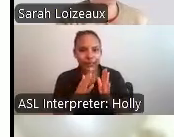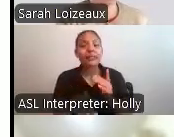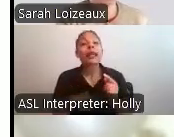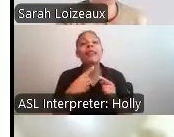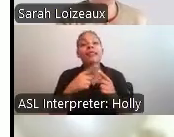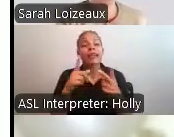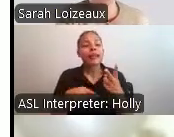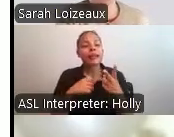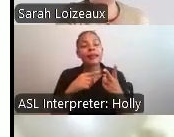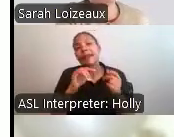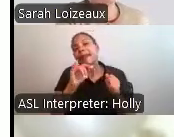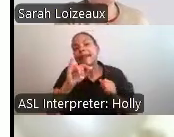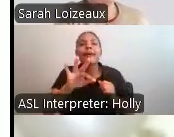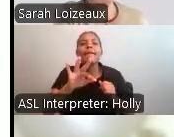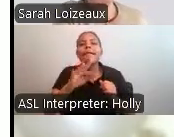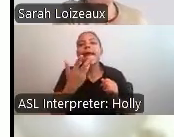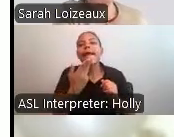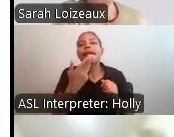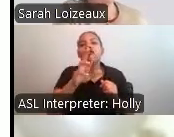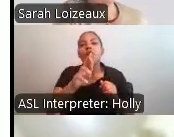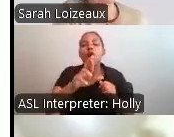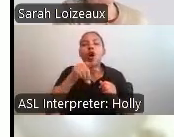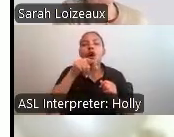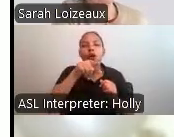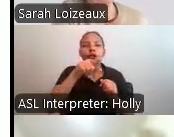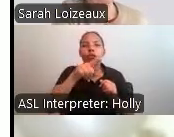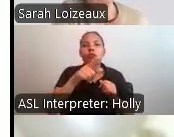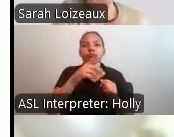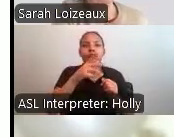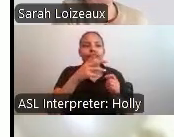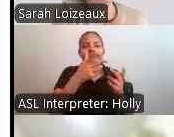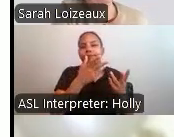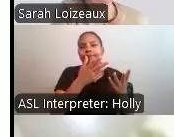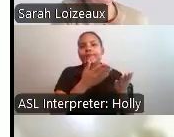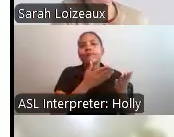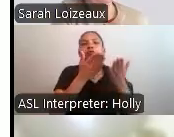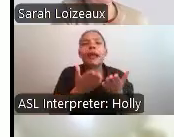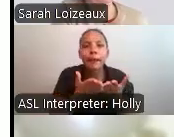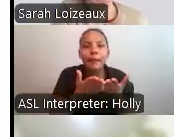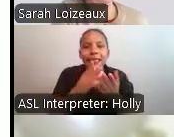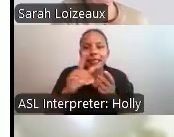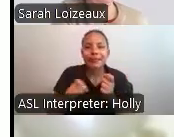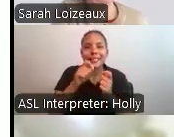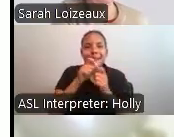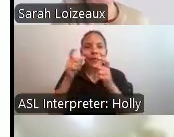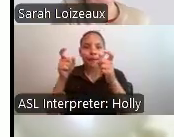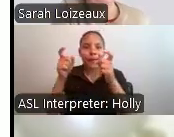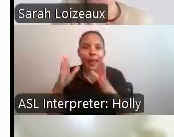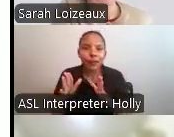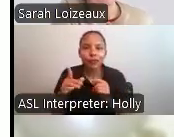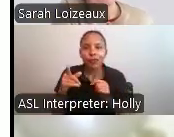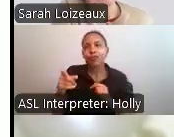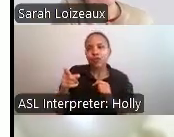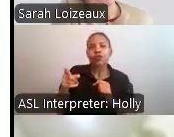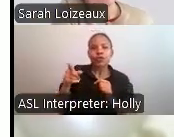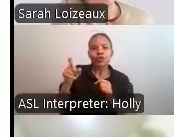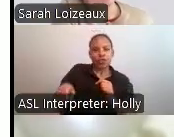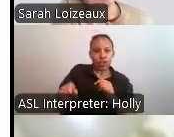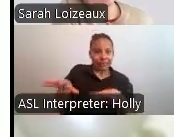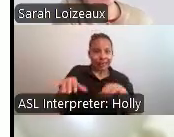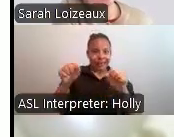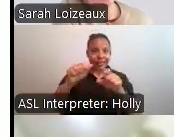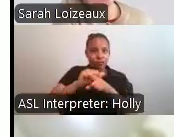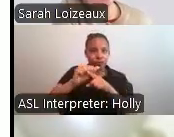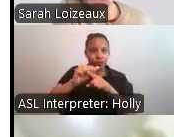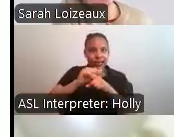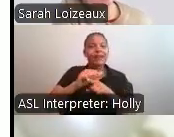recommendations. So if an HR says, "Well, I have this manager who could utilize this type of training," that's my door in, so I can start providing